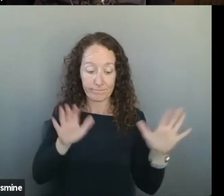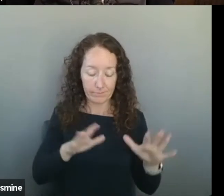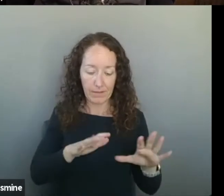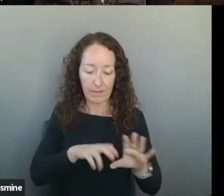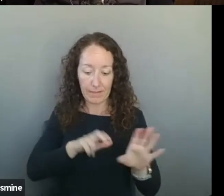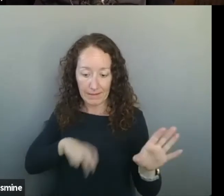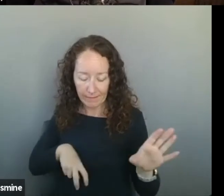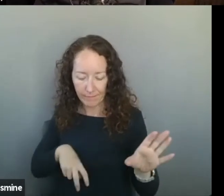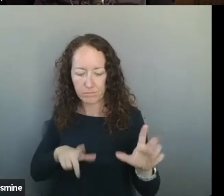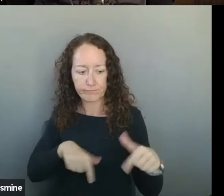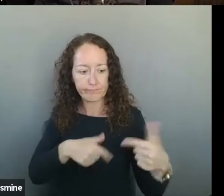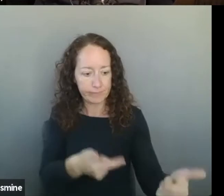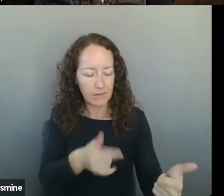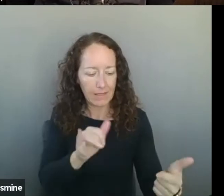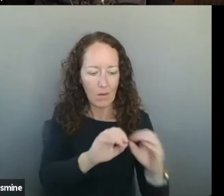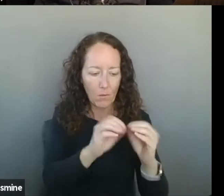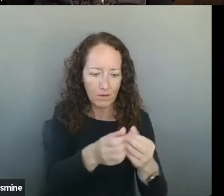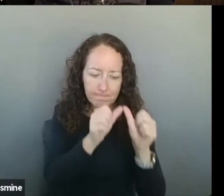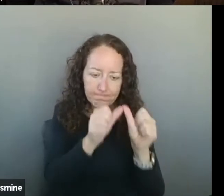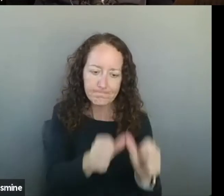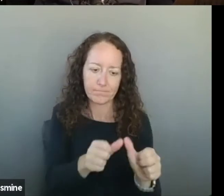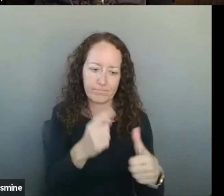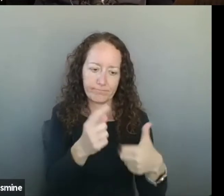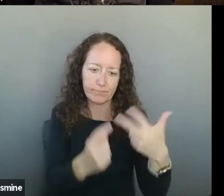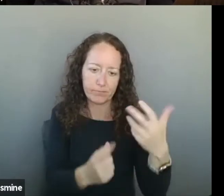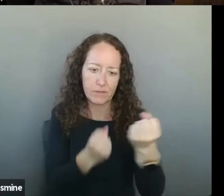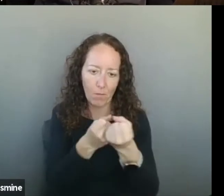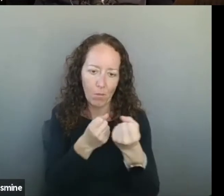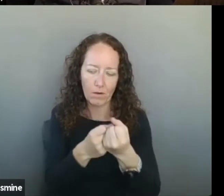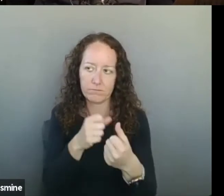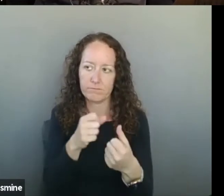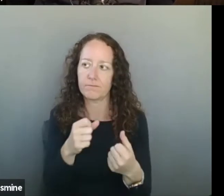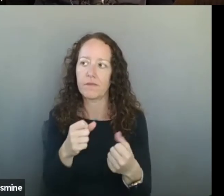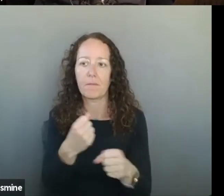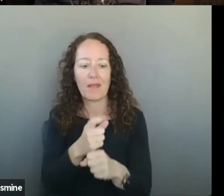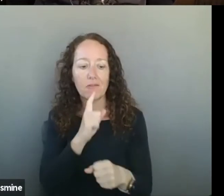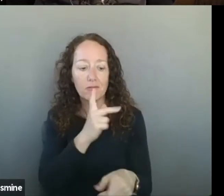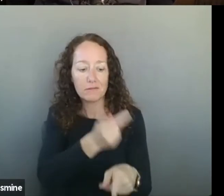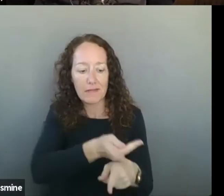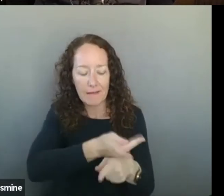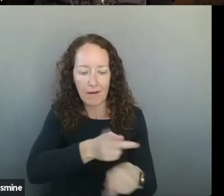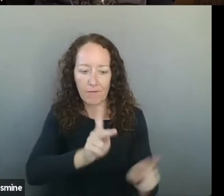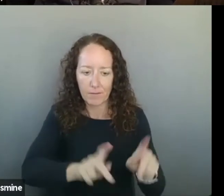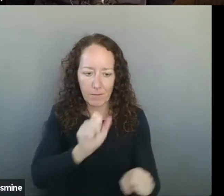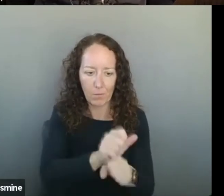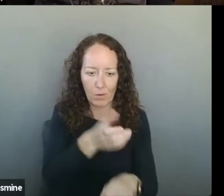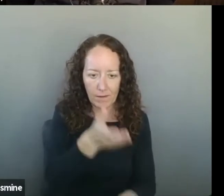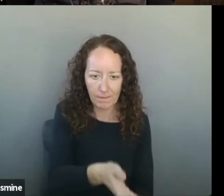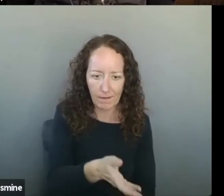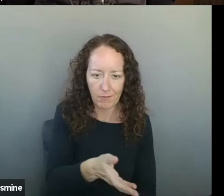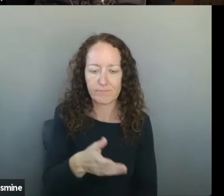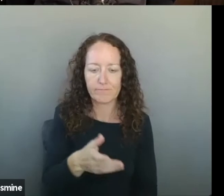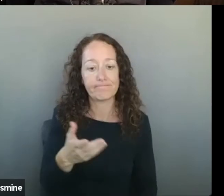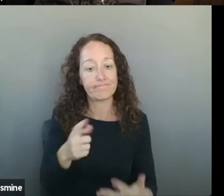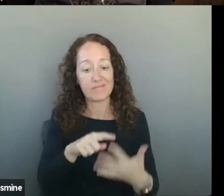certain things and is going to make sure that employees of the organization are taken care of in certain sustainable